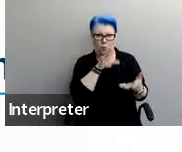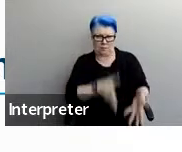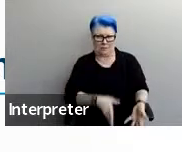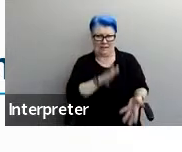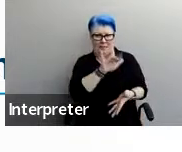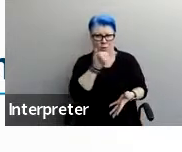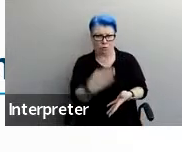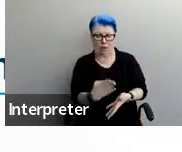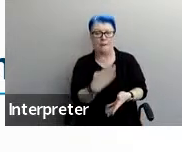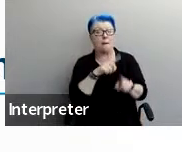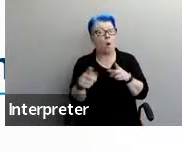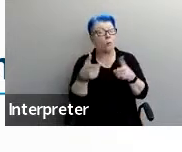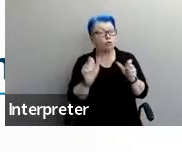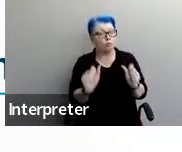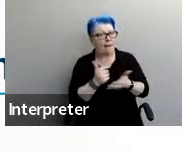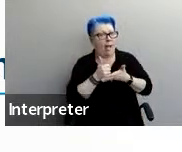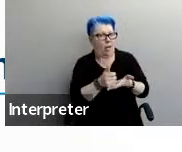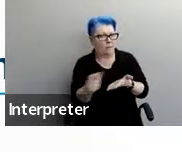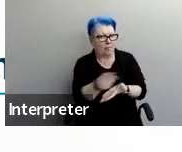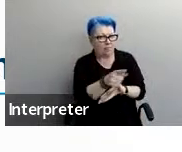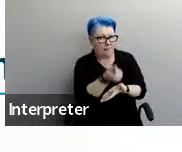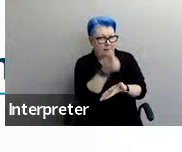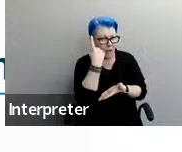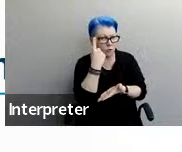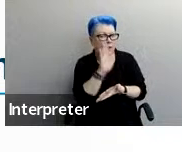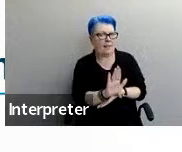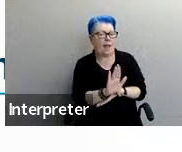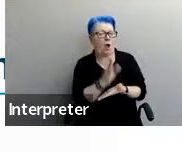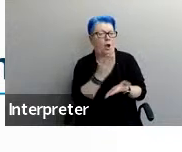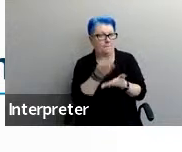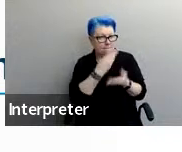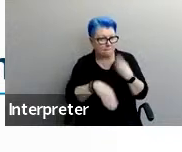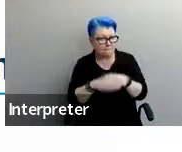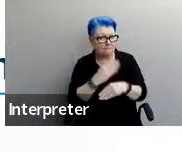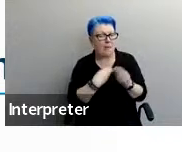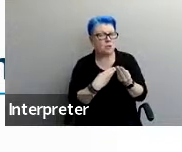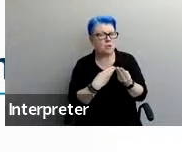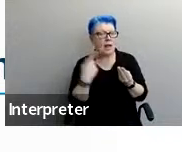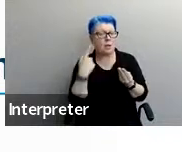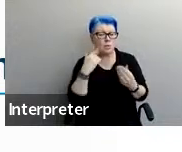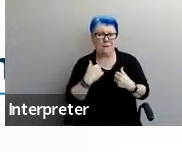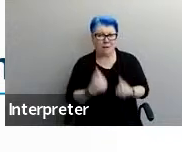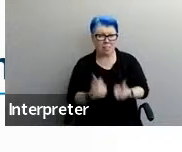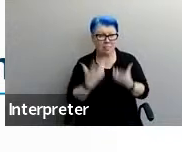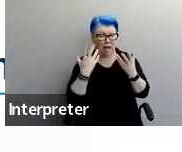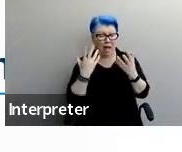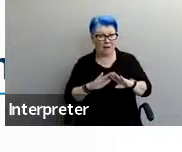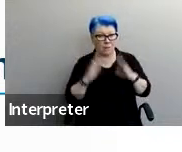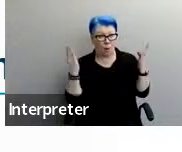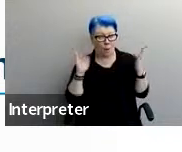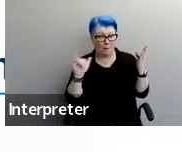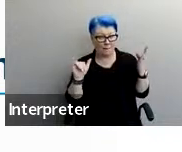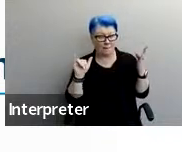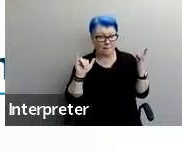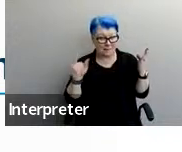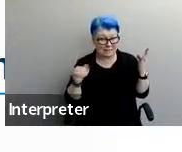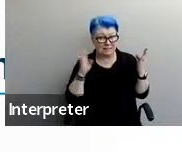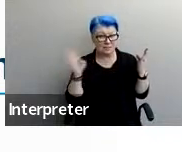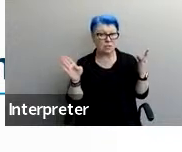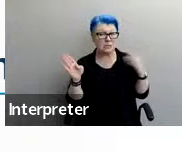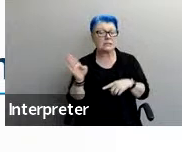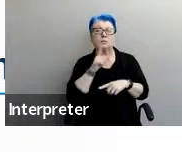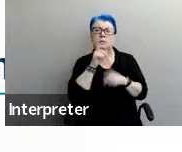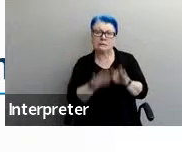them to understand budgets. And when you have an enormous amount of vacant positions, it's imperative that